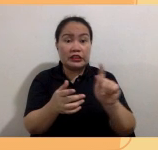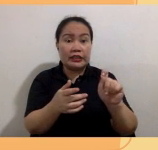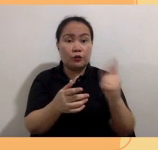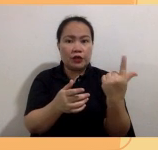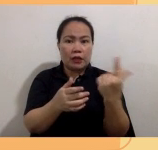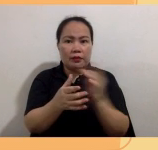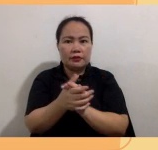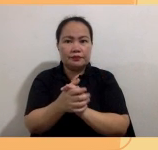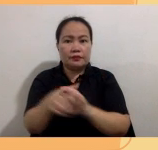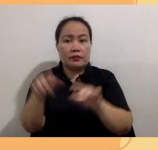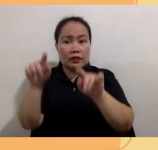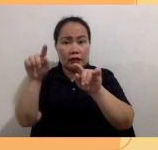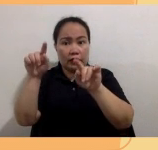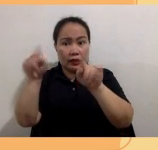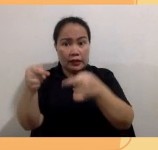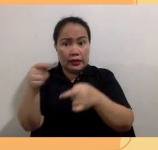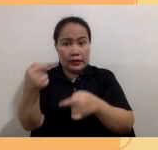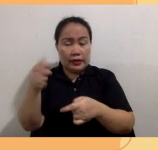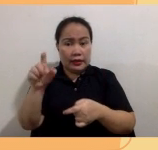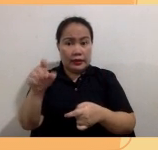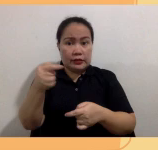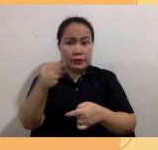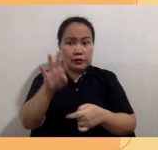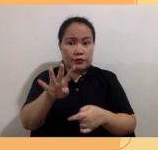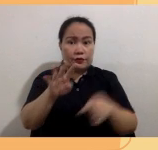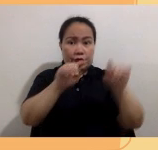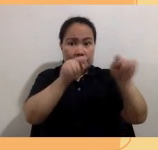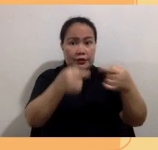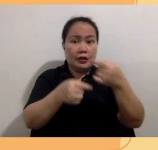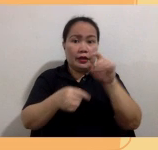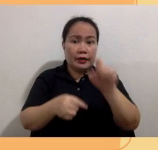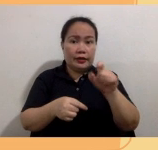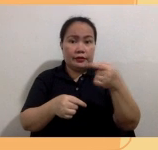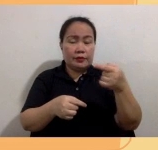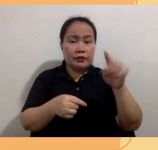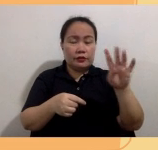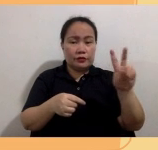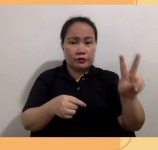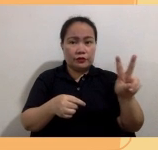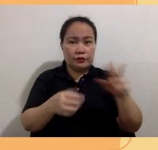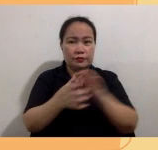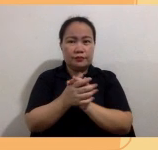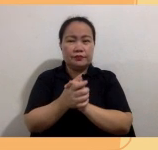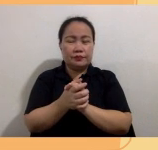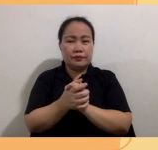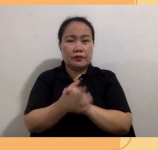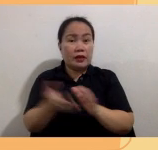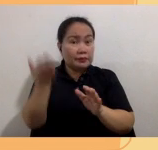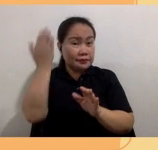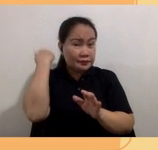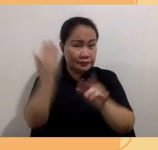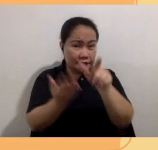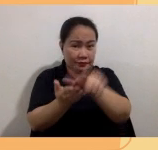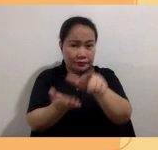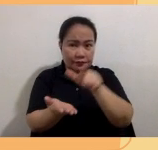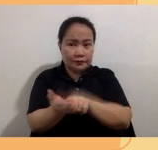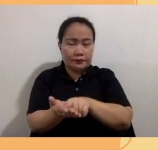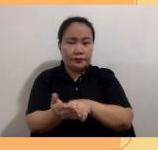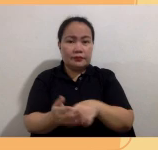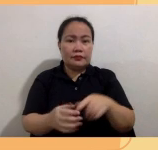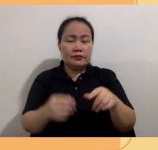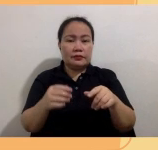have x minus 4 and x minus 2, okay? Kung if you have questions on how to factor